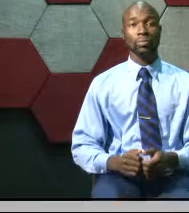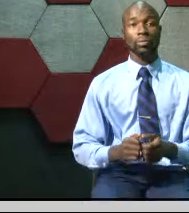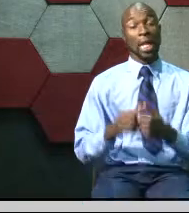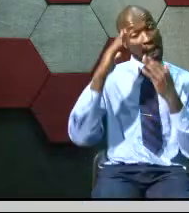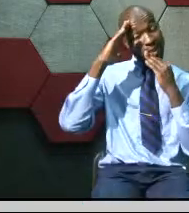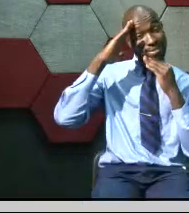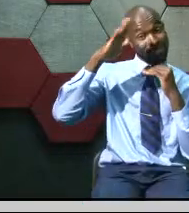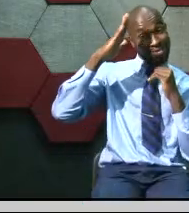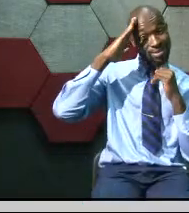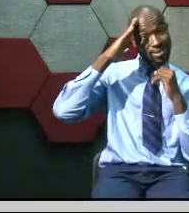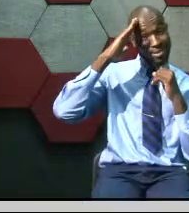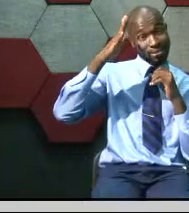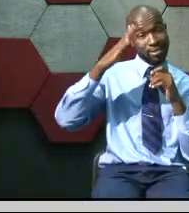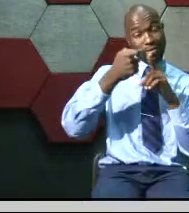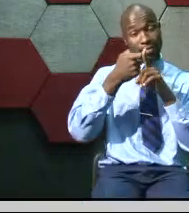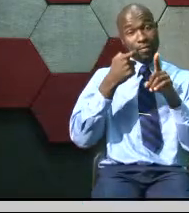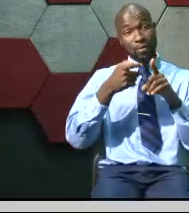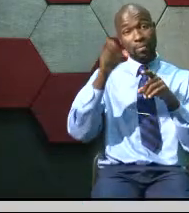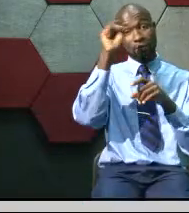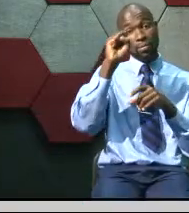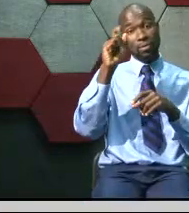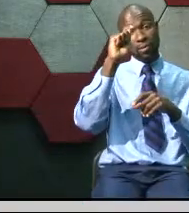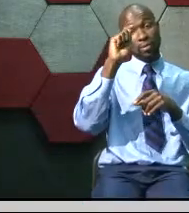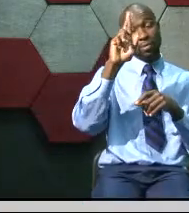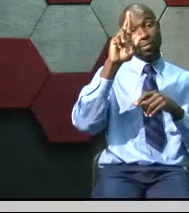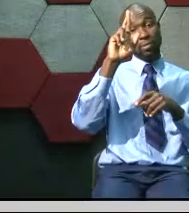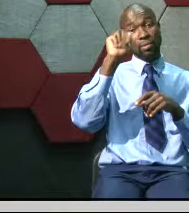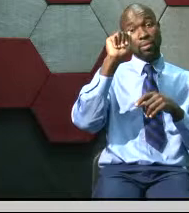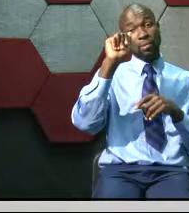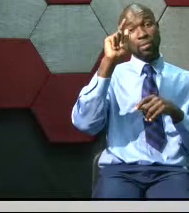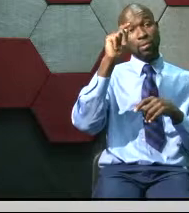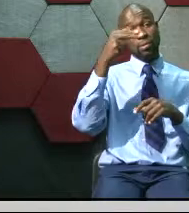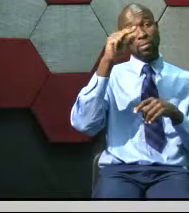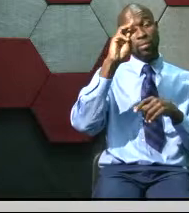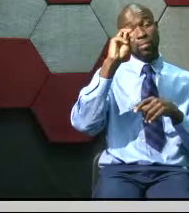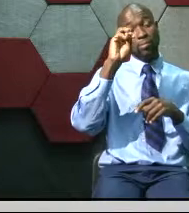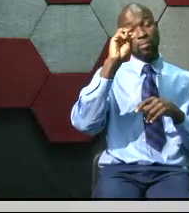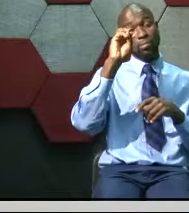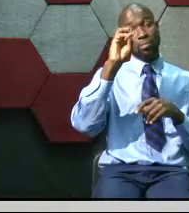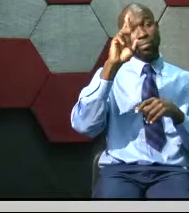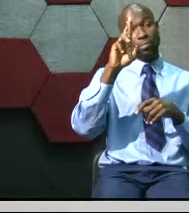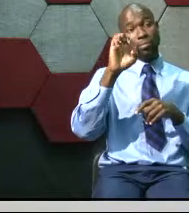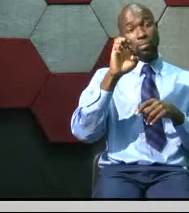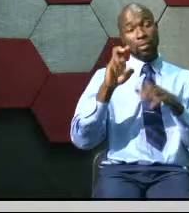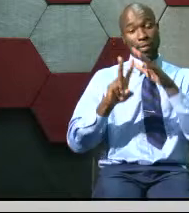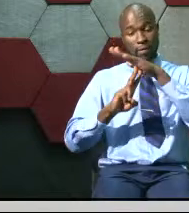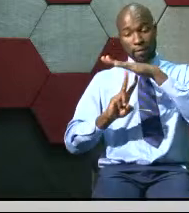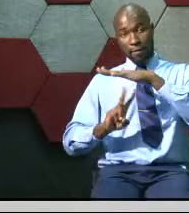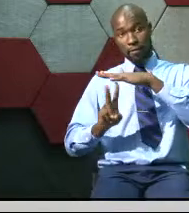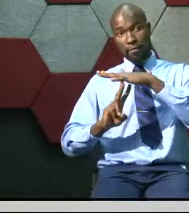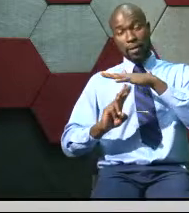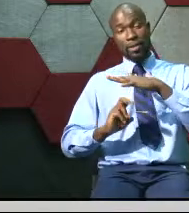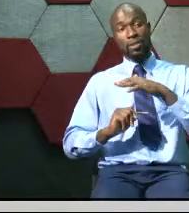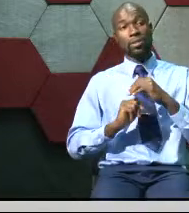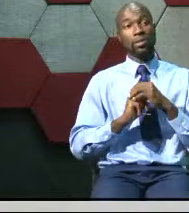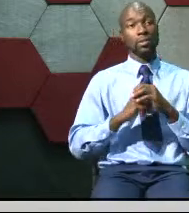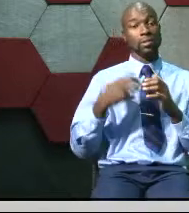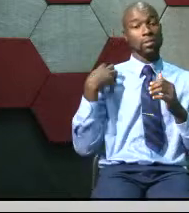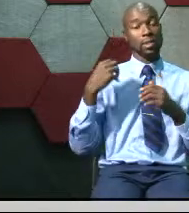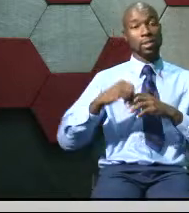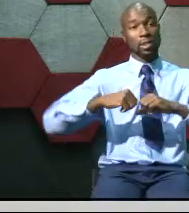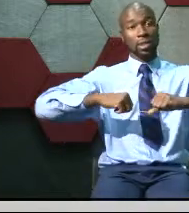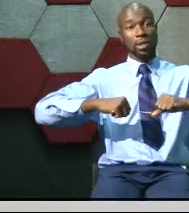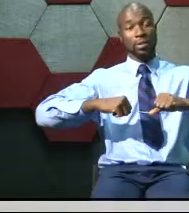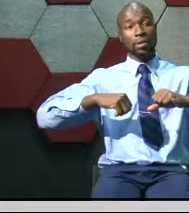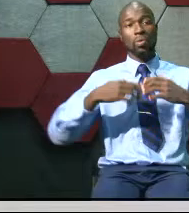Greetings from Strathmore University. My name is Dr. Vincent Ogutu, the Vice Chancellor Designate of Strathmore, and